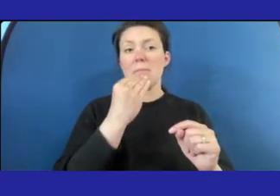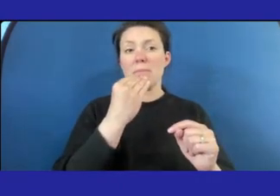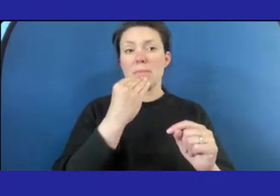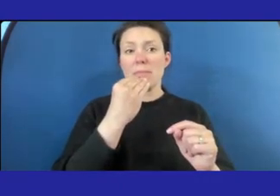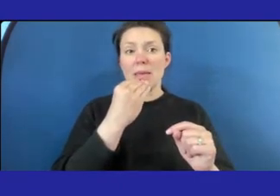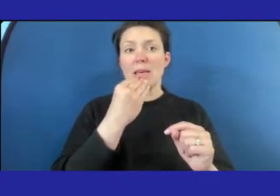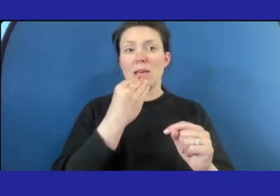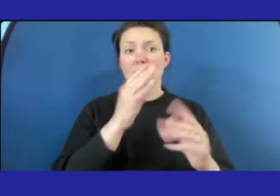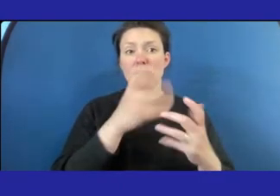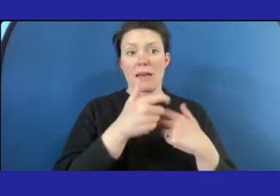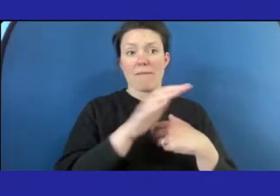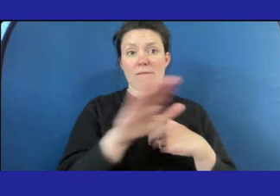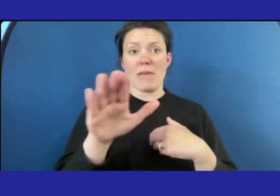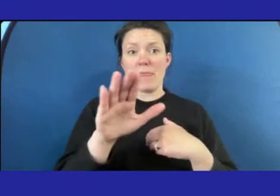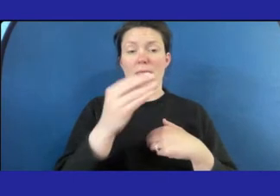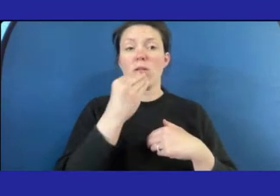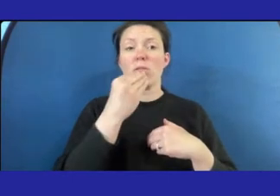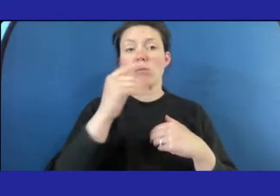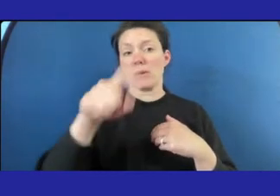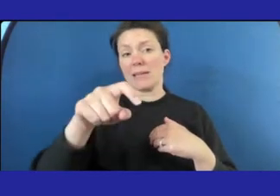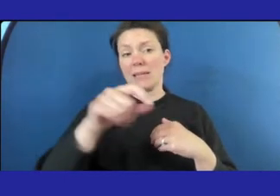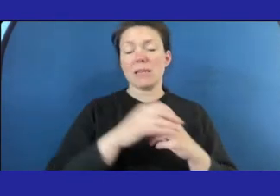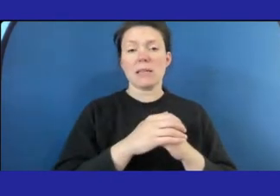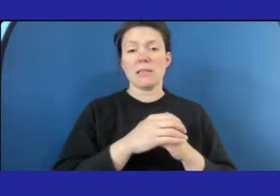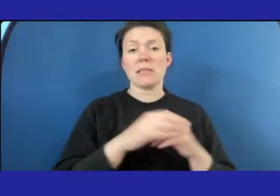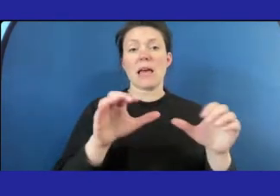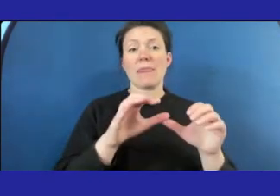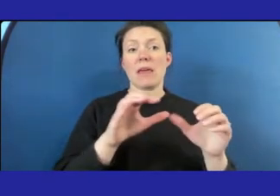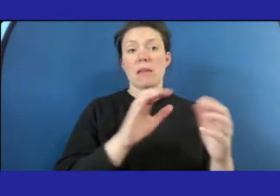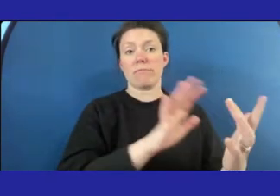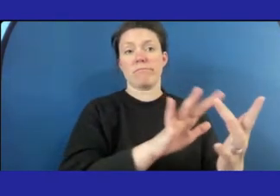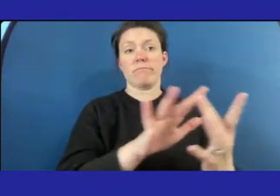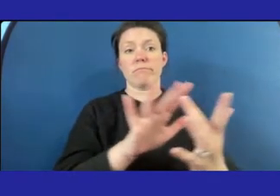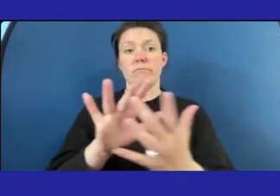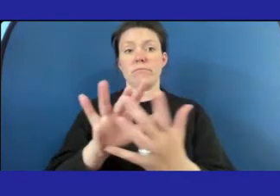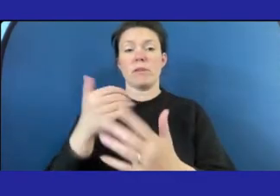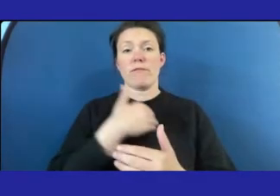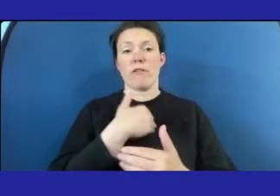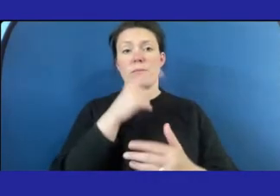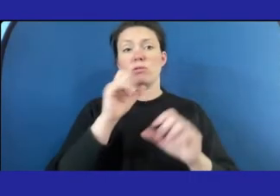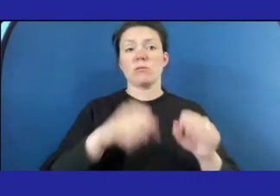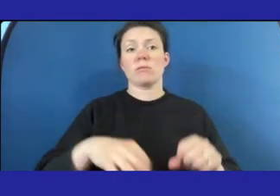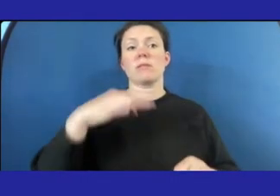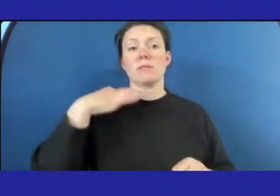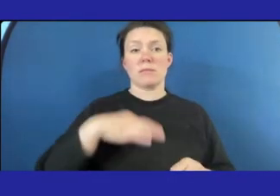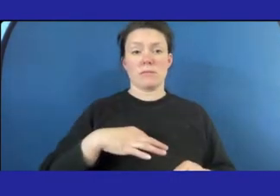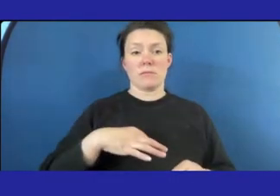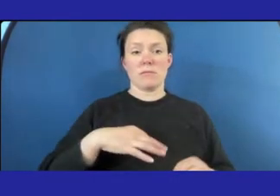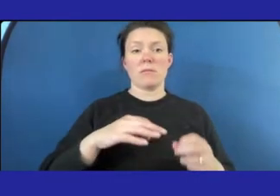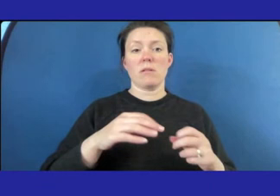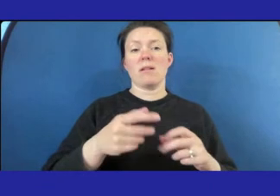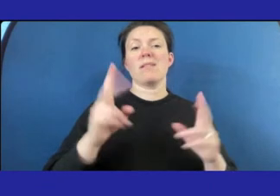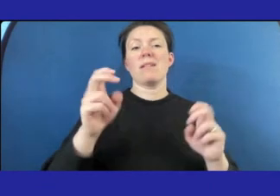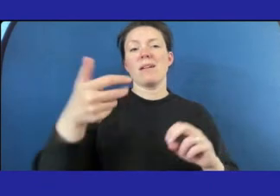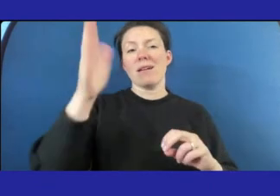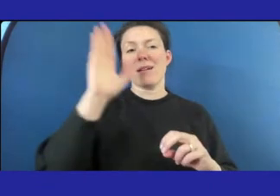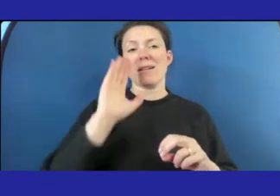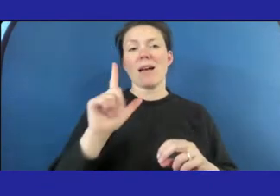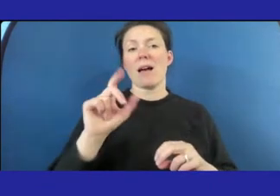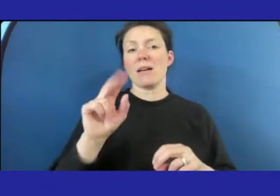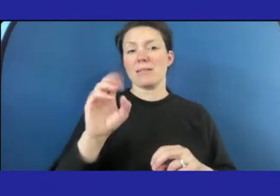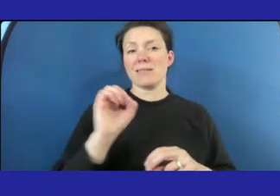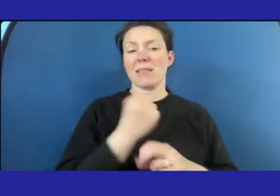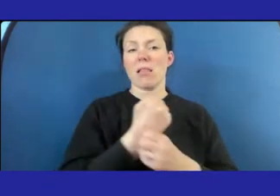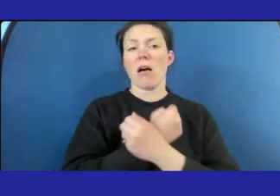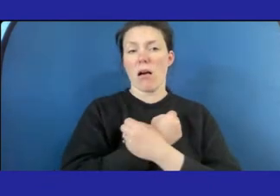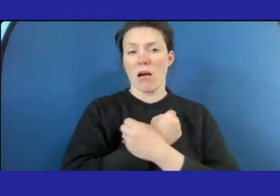sure that we do outreach to those members who could benefit from the service. We work with God's Love, We Deliver, to try to